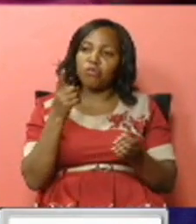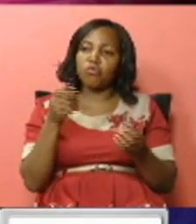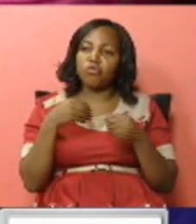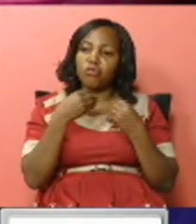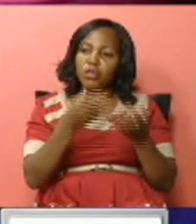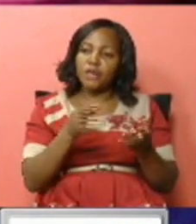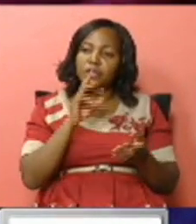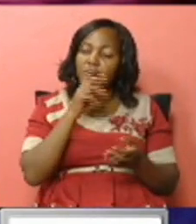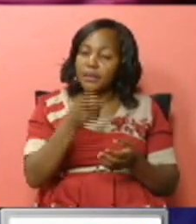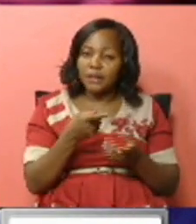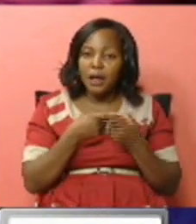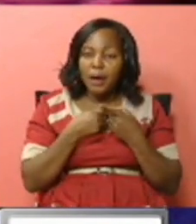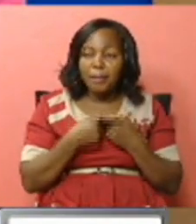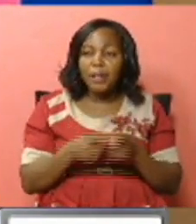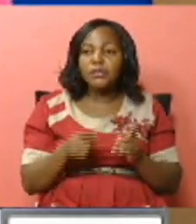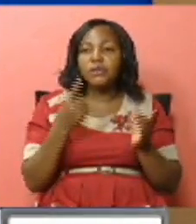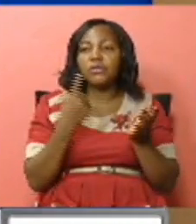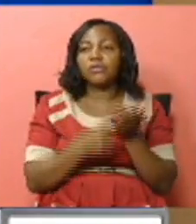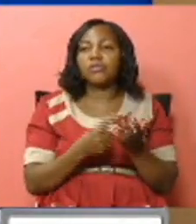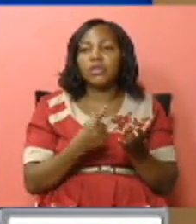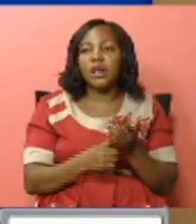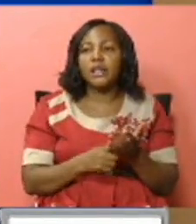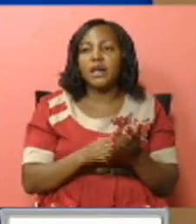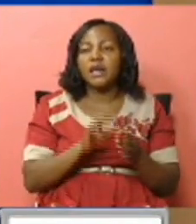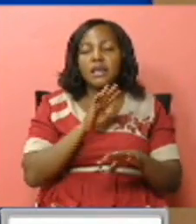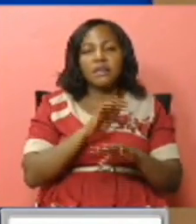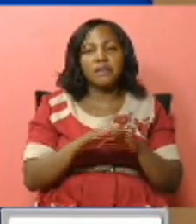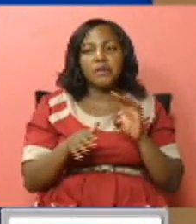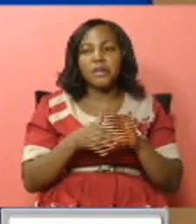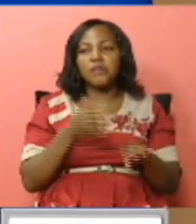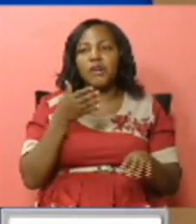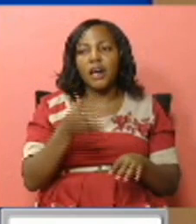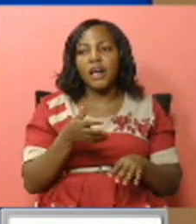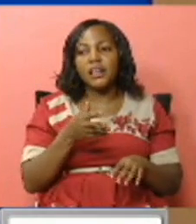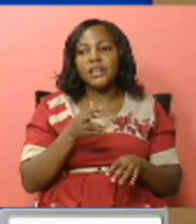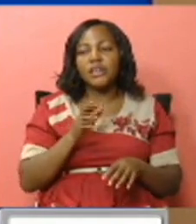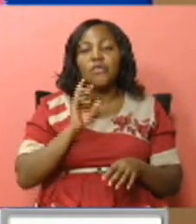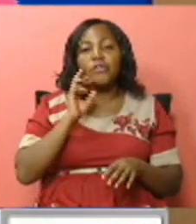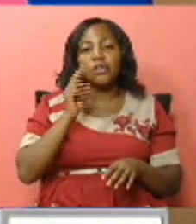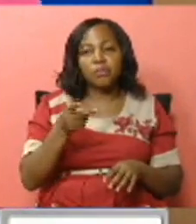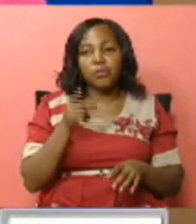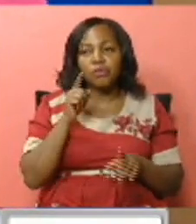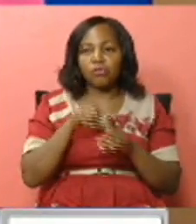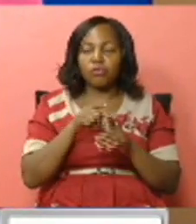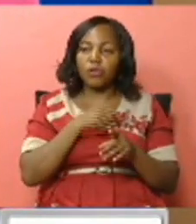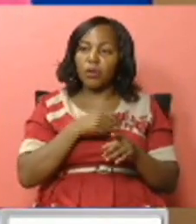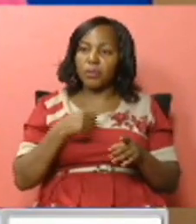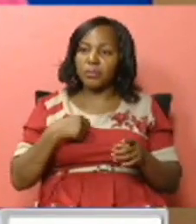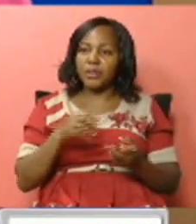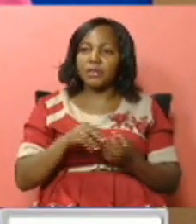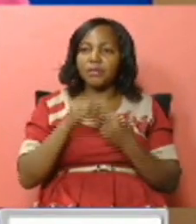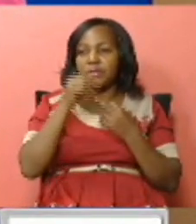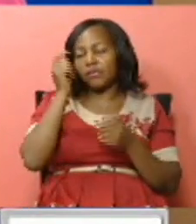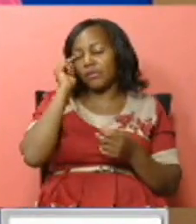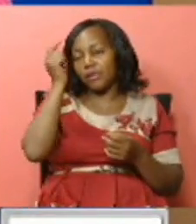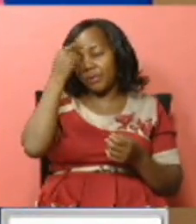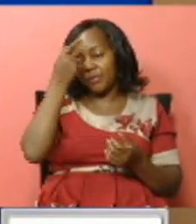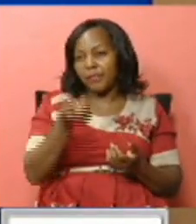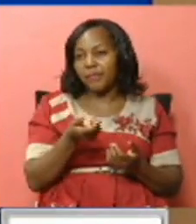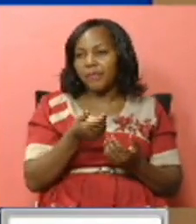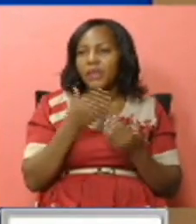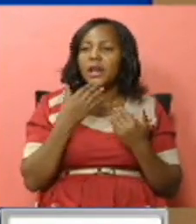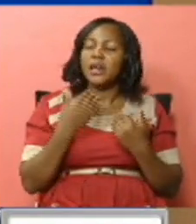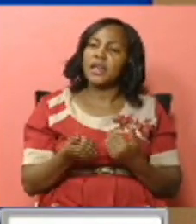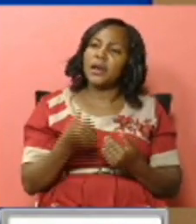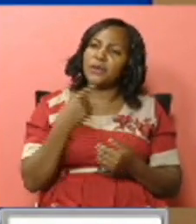And Uganda has not had any particular response to the women especially from the government. So you talked about helping